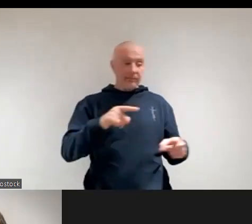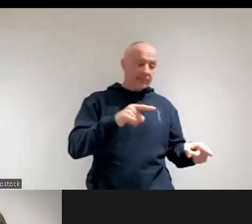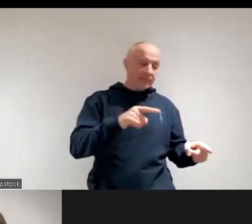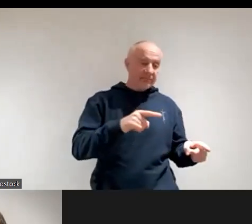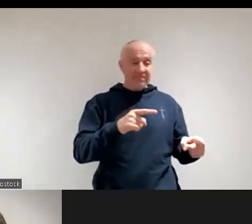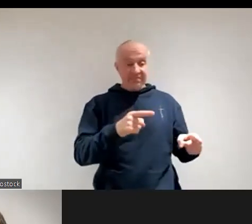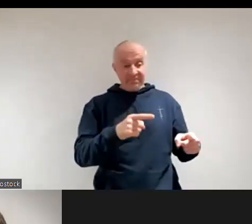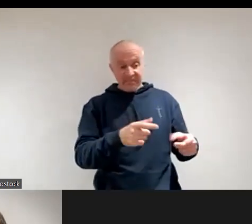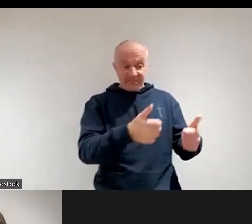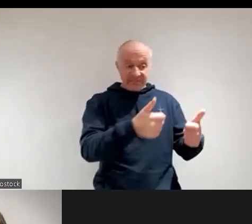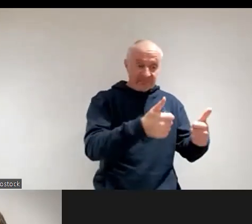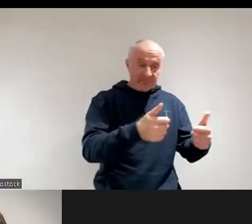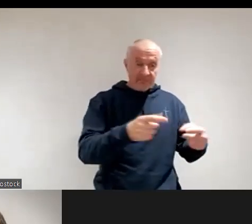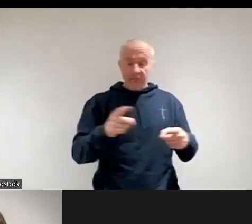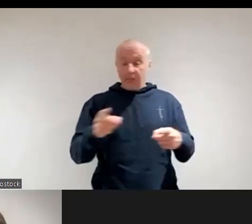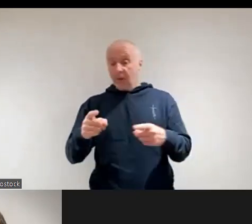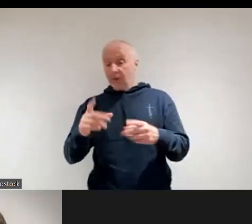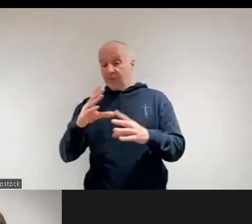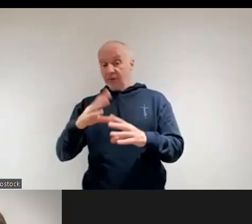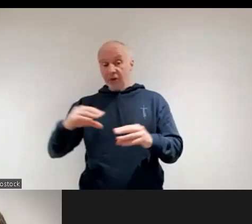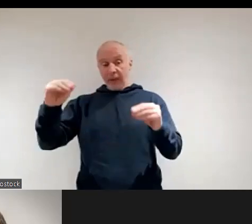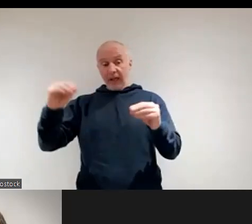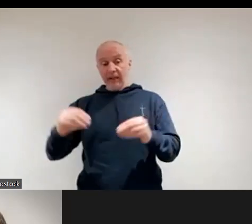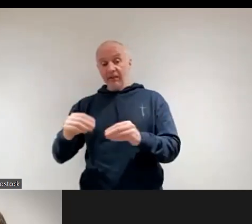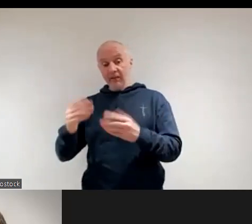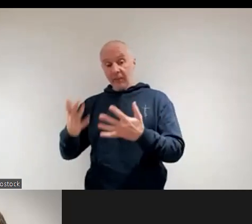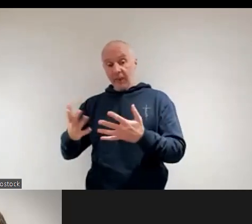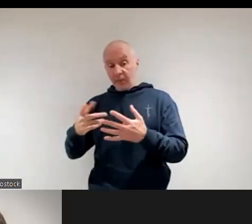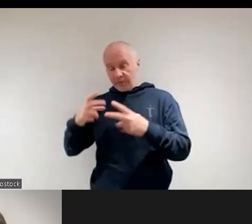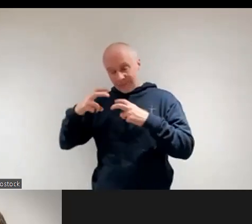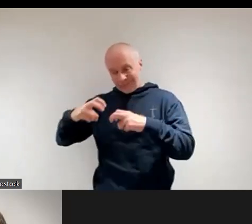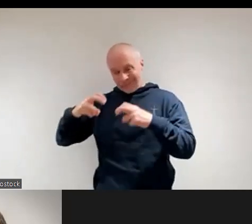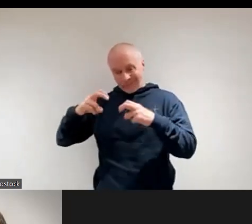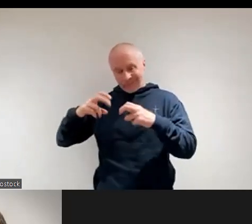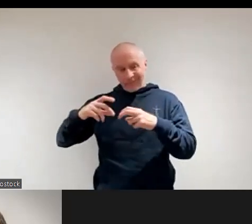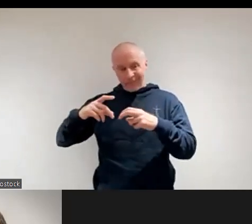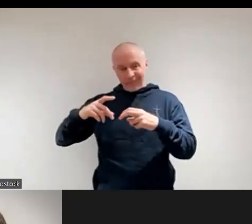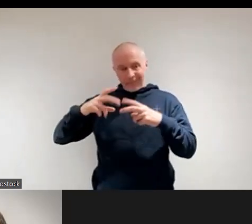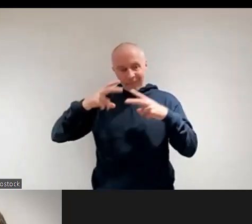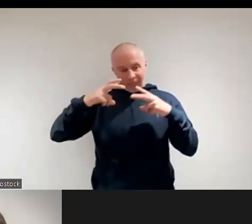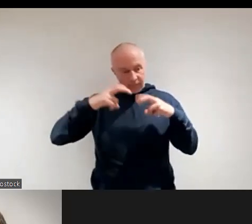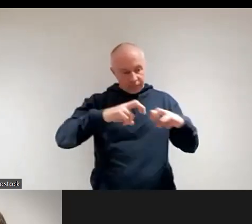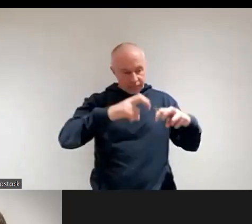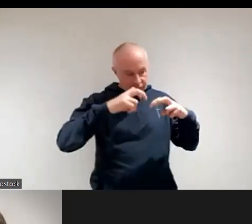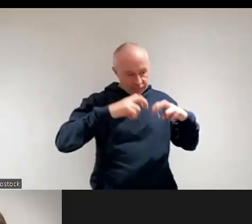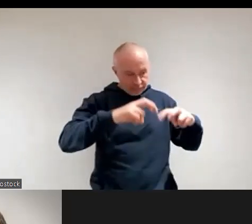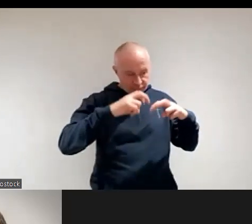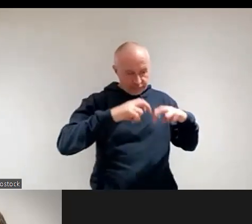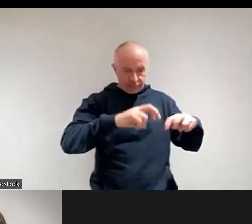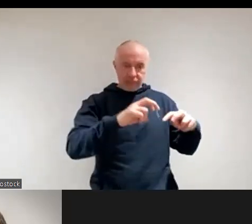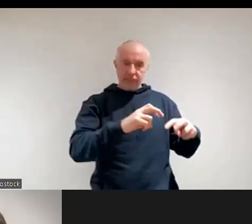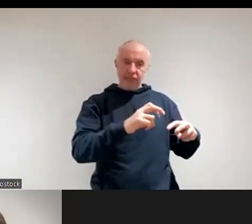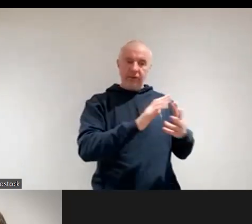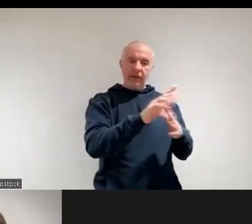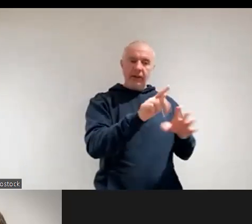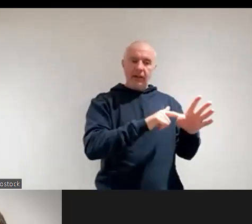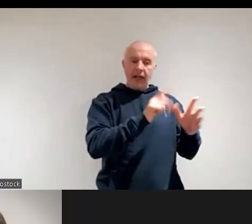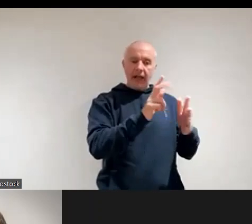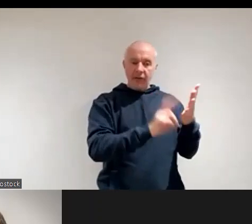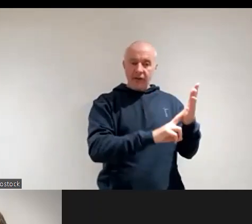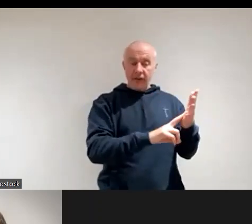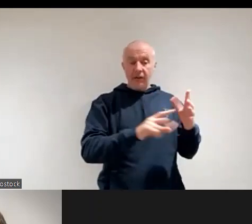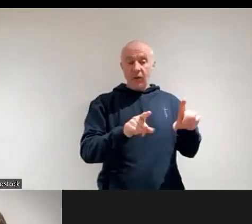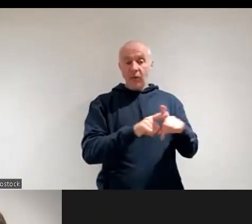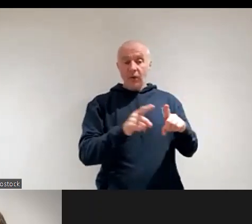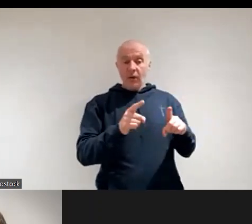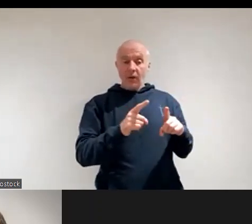companies, especially in Japan, they are doing lots of research on that. They start to put it into the application as well. And also, if you want to transport those